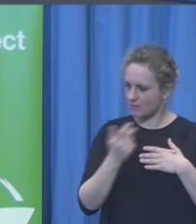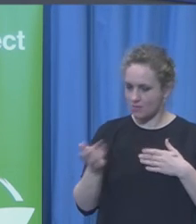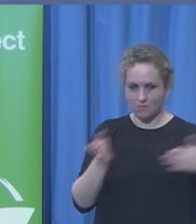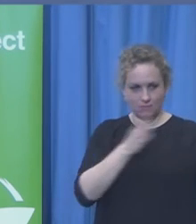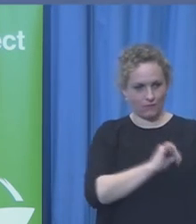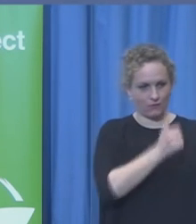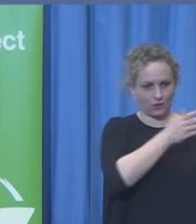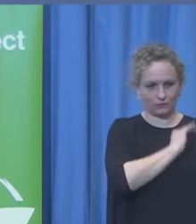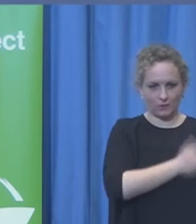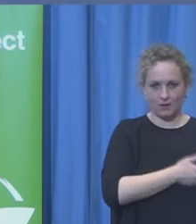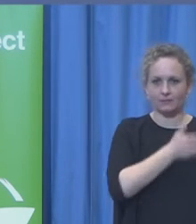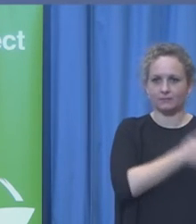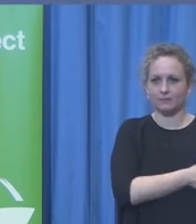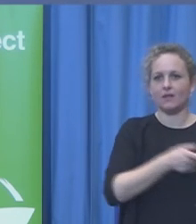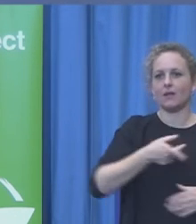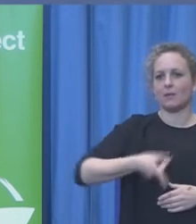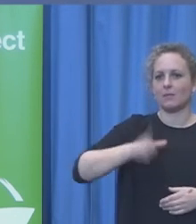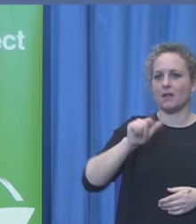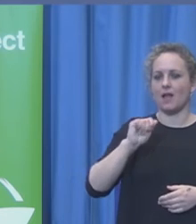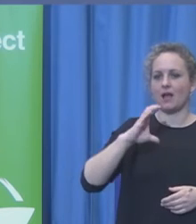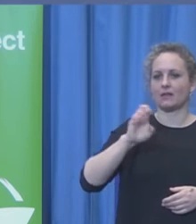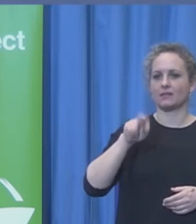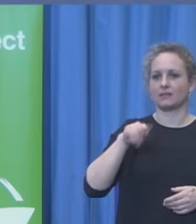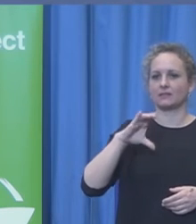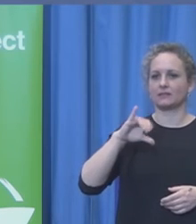The question was